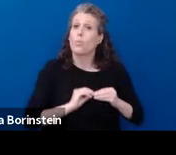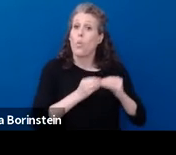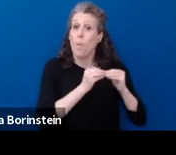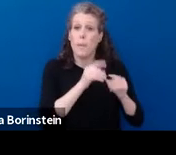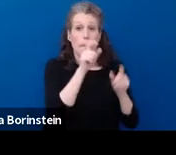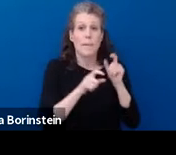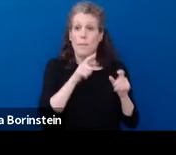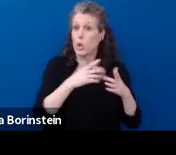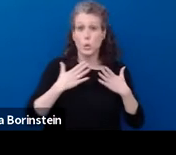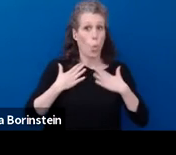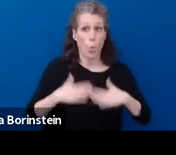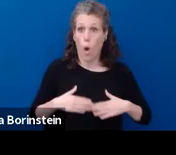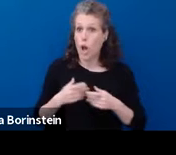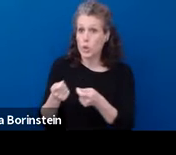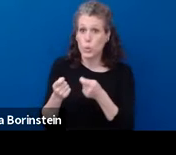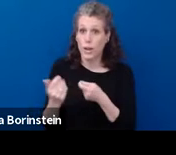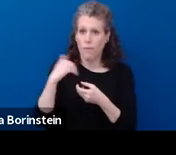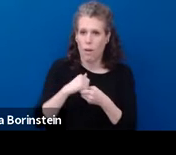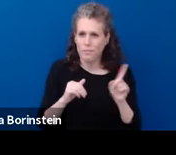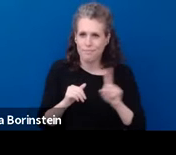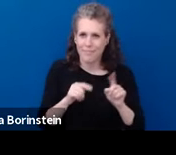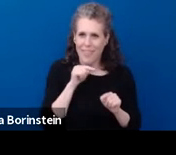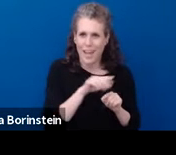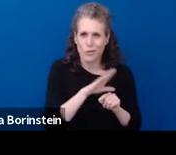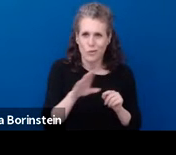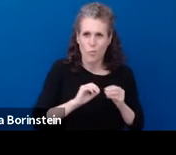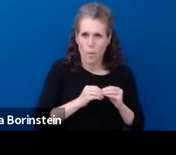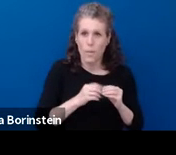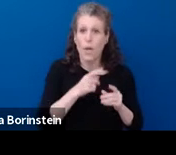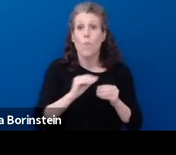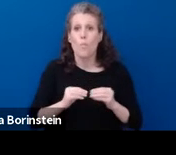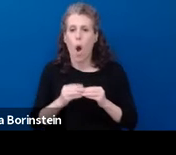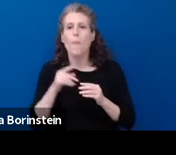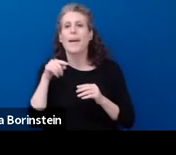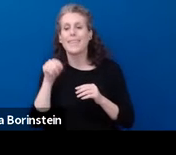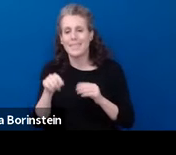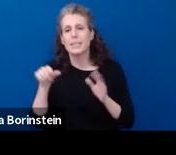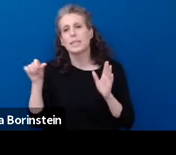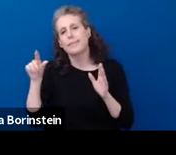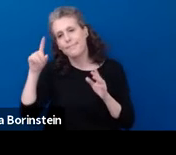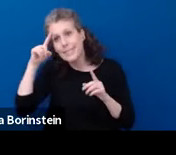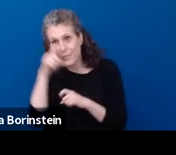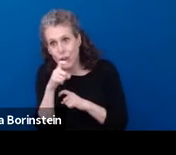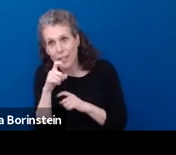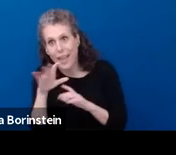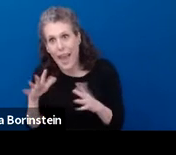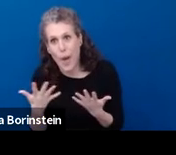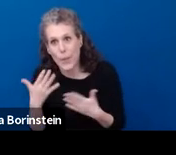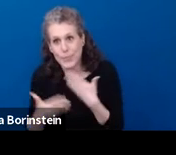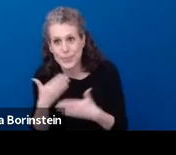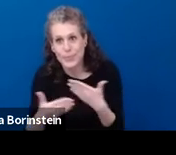involve users, but that it's hard to do it. So I think it would be more helpful to